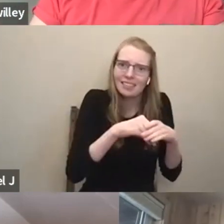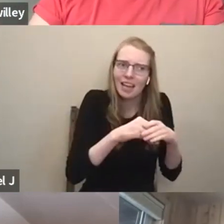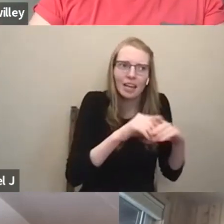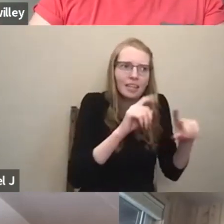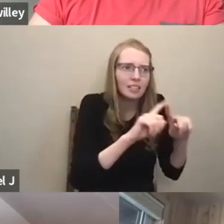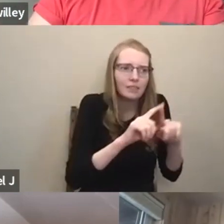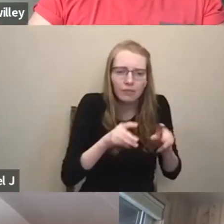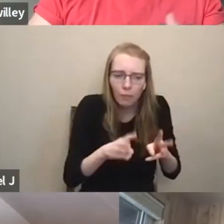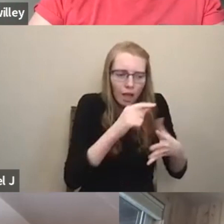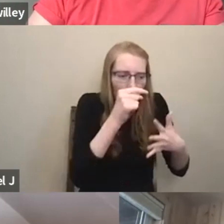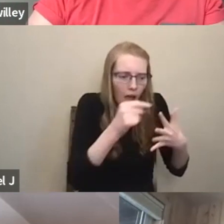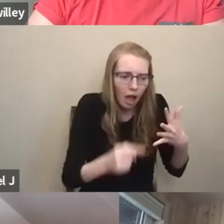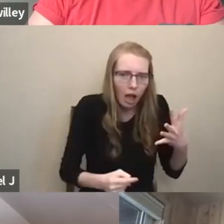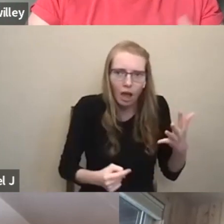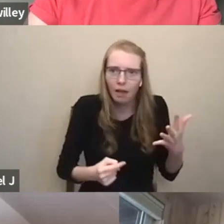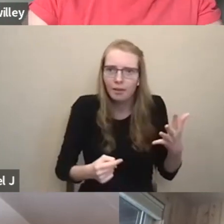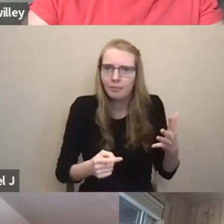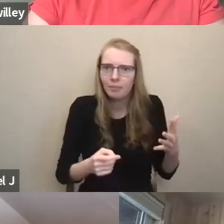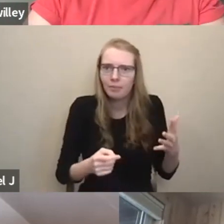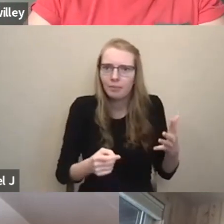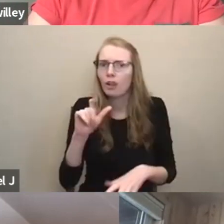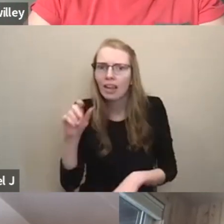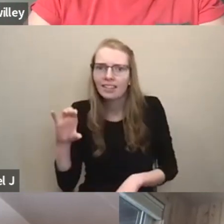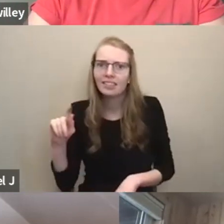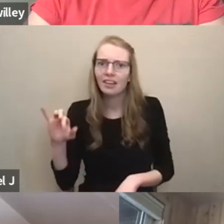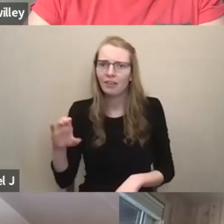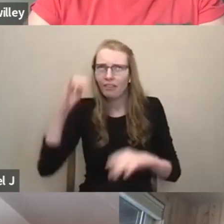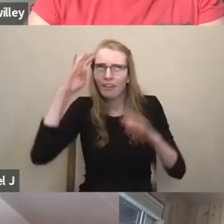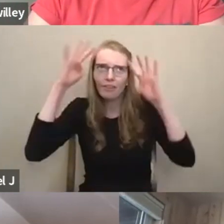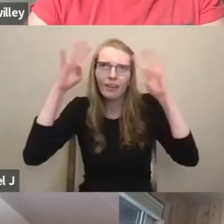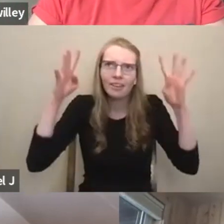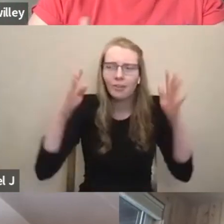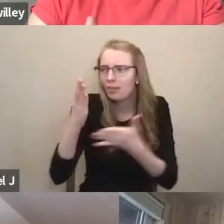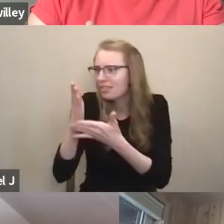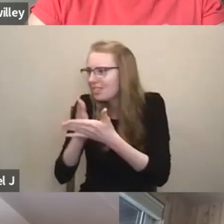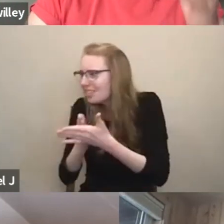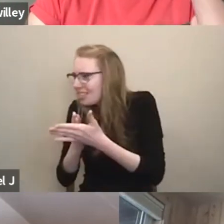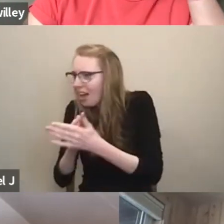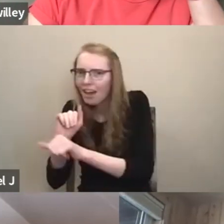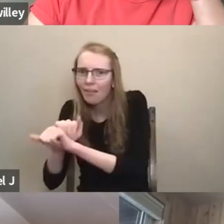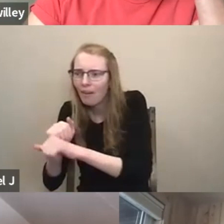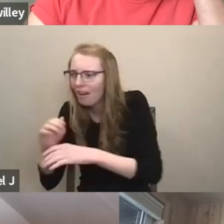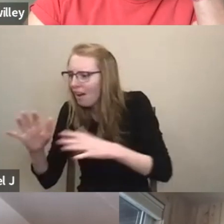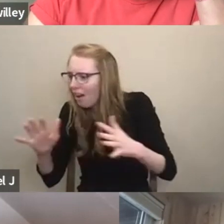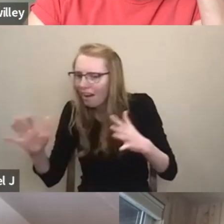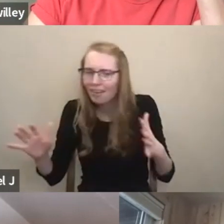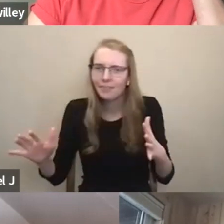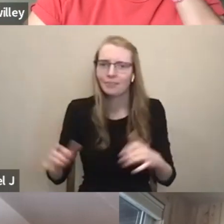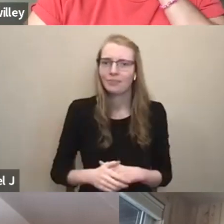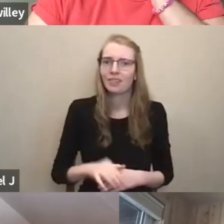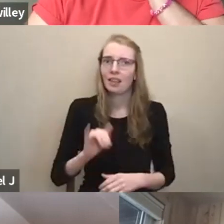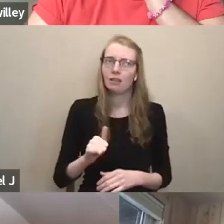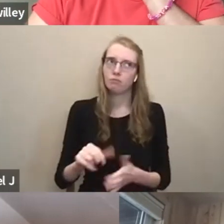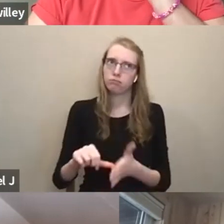creation, collective creation, solo creation. I think that's a real key for me. And